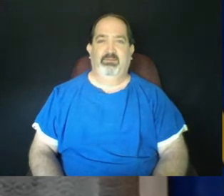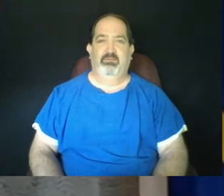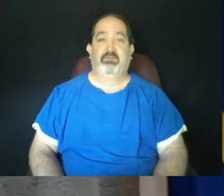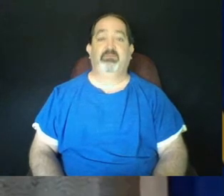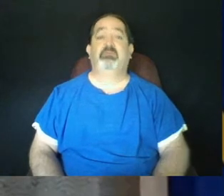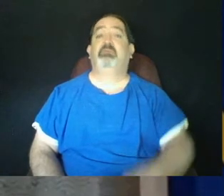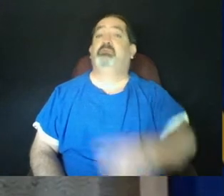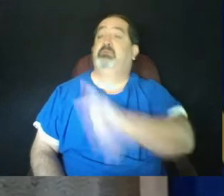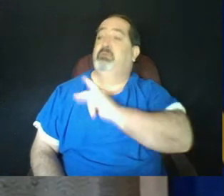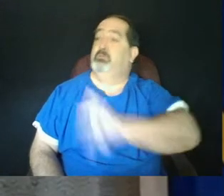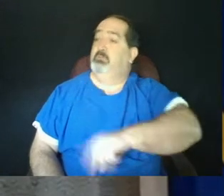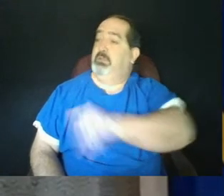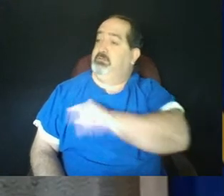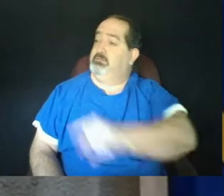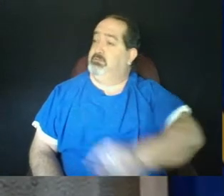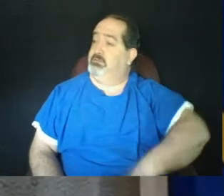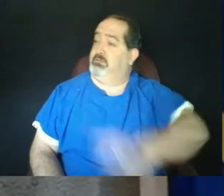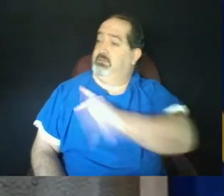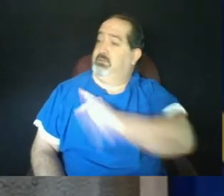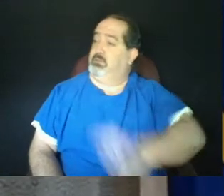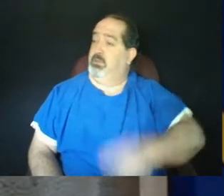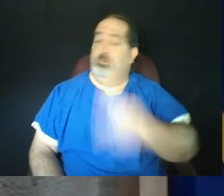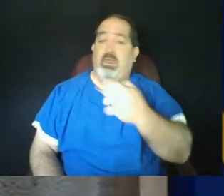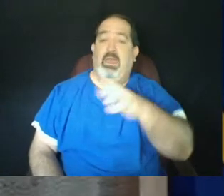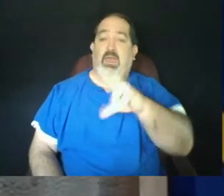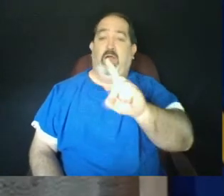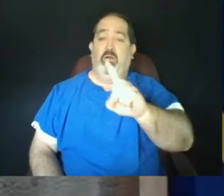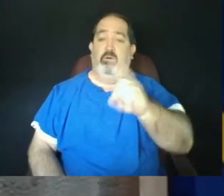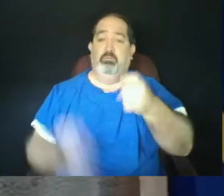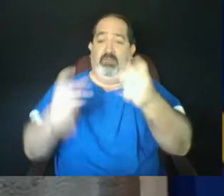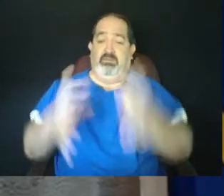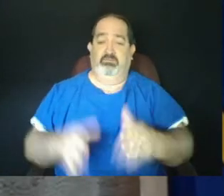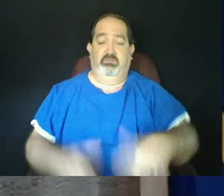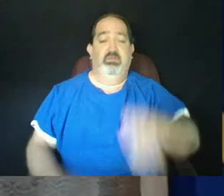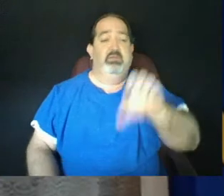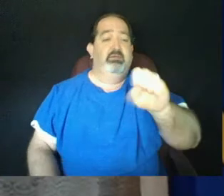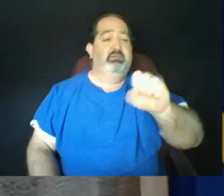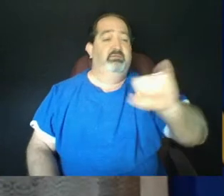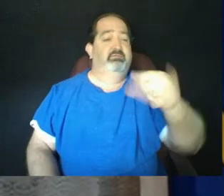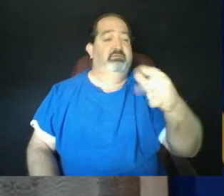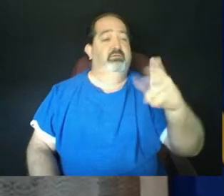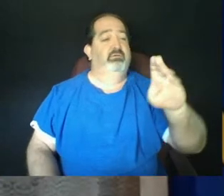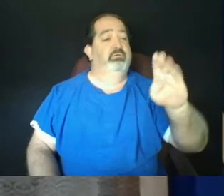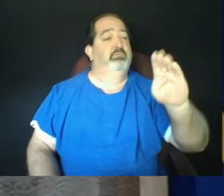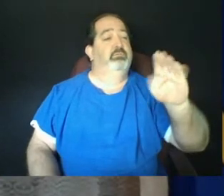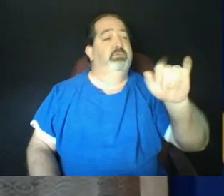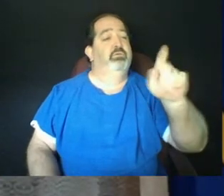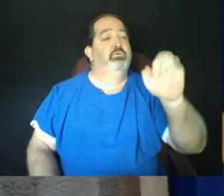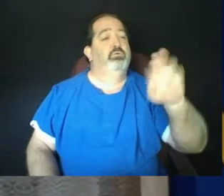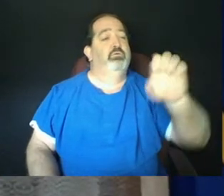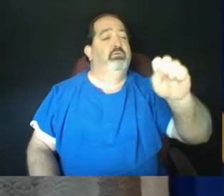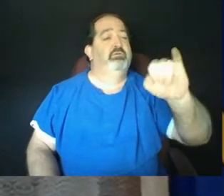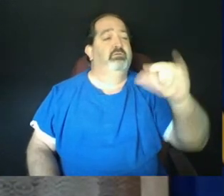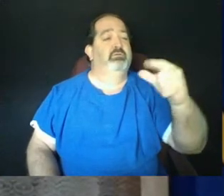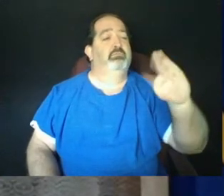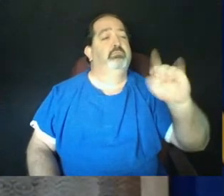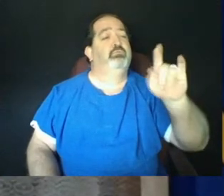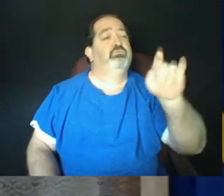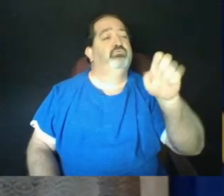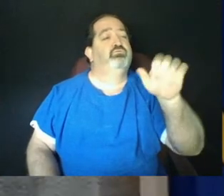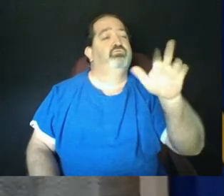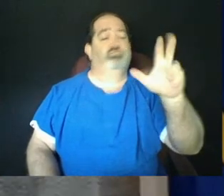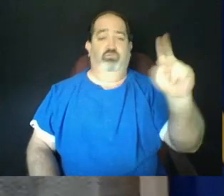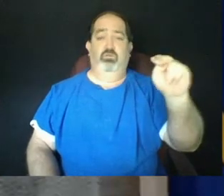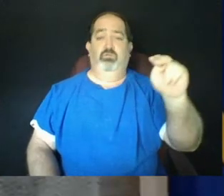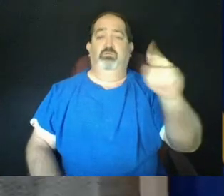Your Majesties, the Kingdom Houndmaster, the Honorable Lord Sigbjorn Sigmundarson, begs leave to make an announcement before your